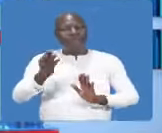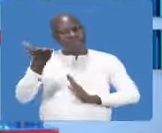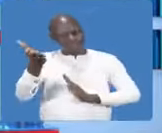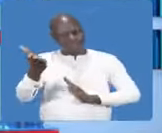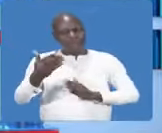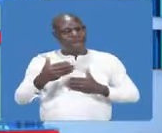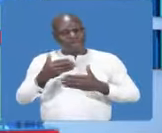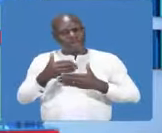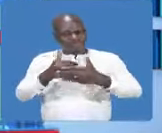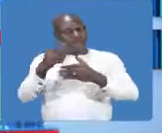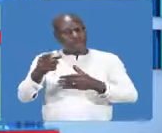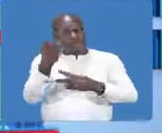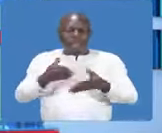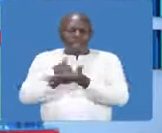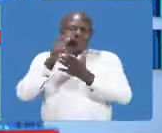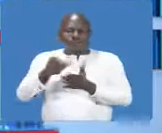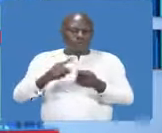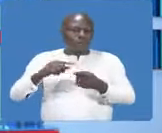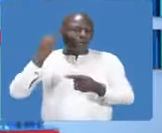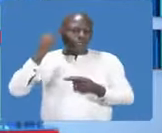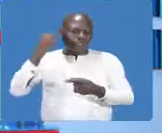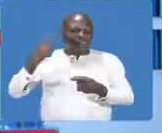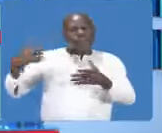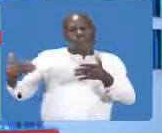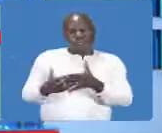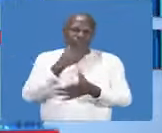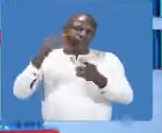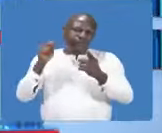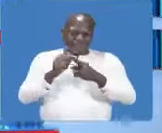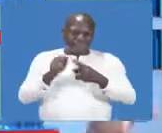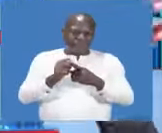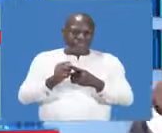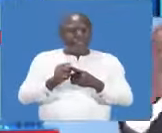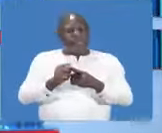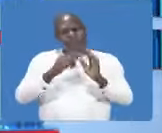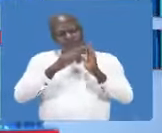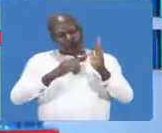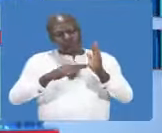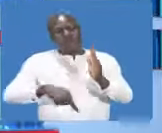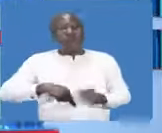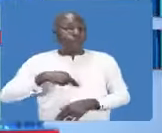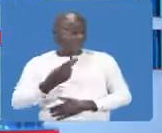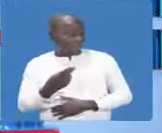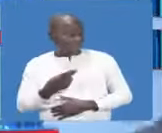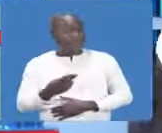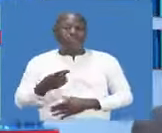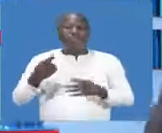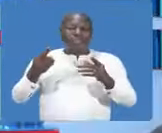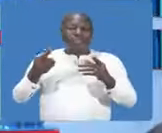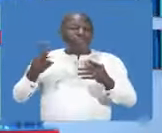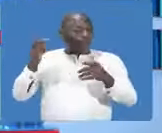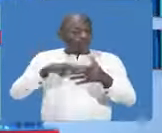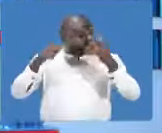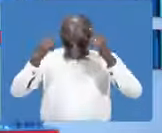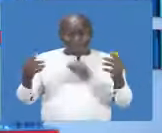e be wo. Wo be bo awo. Am wo te apam foforo no emu esom sa de empire bo esitie ankasa. Na de ekose